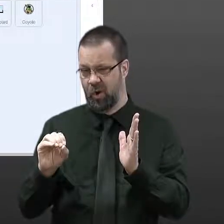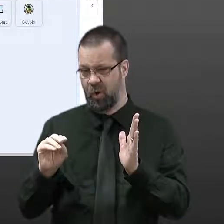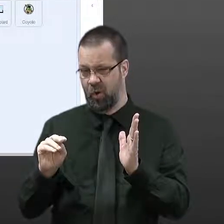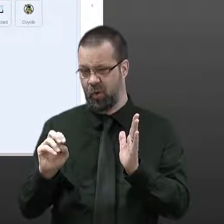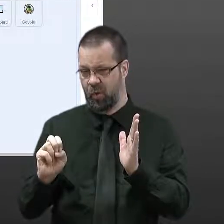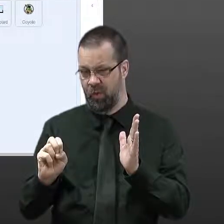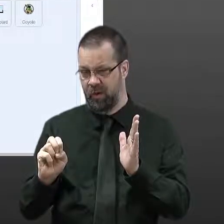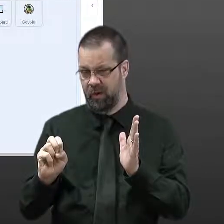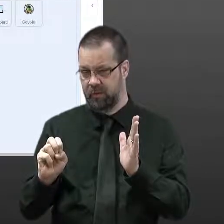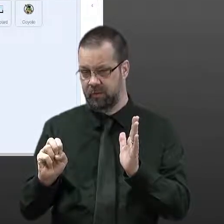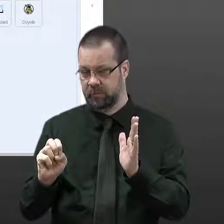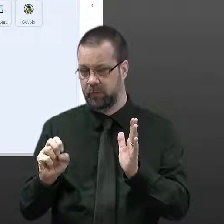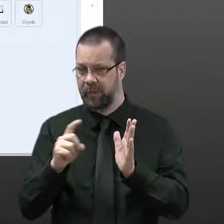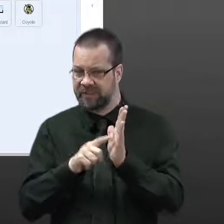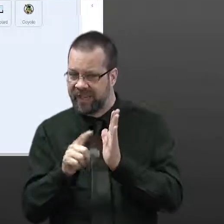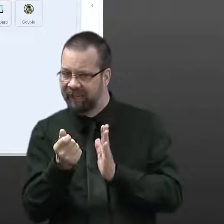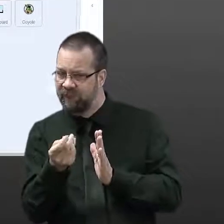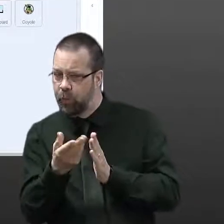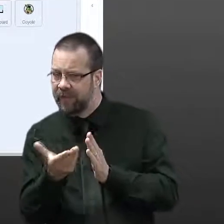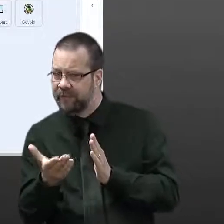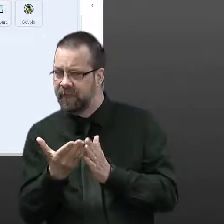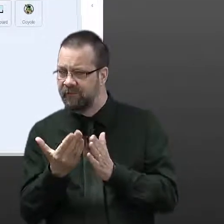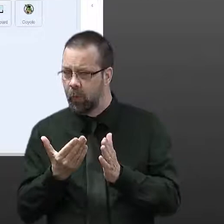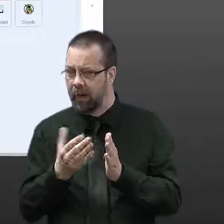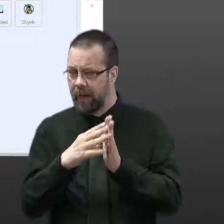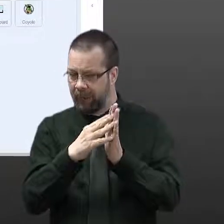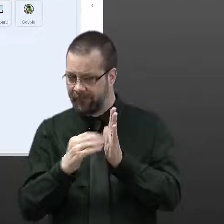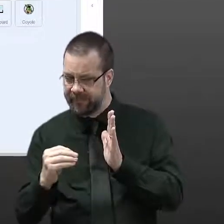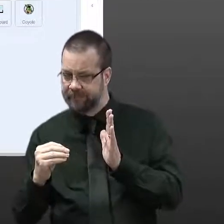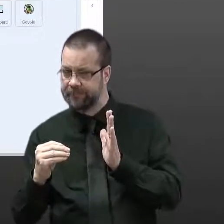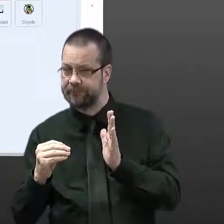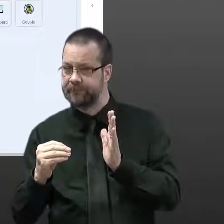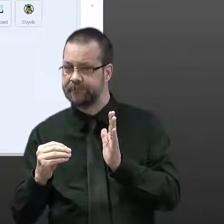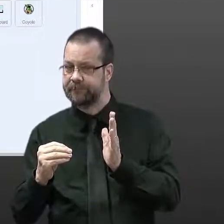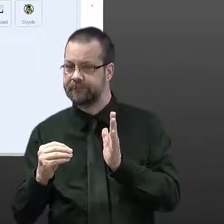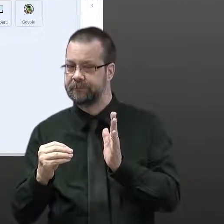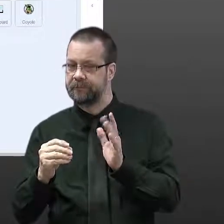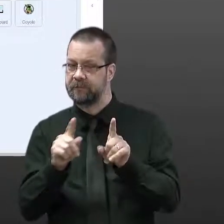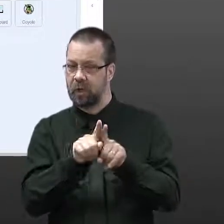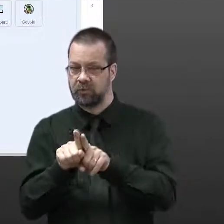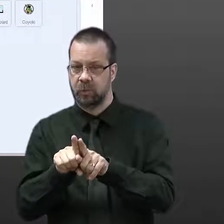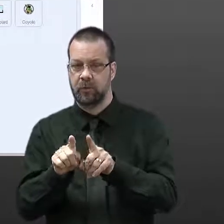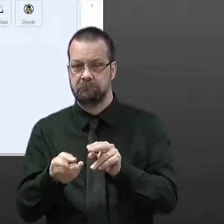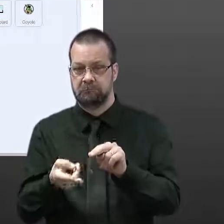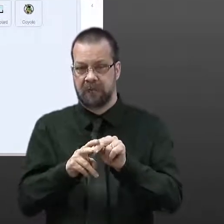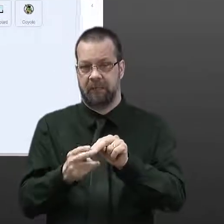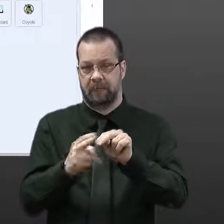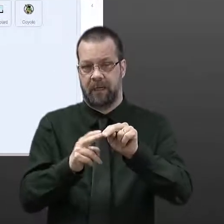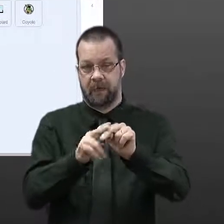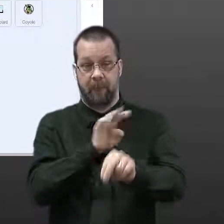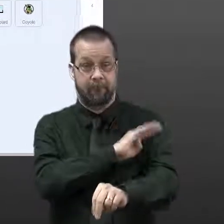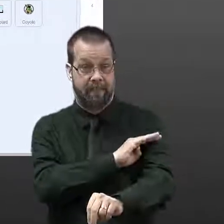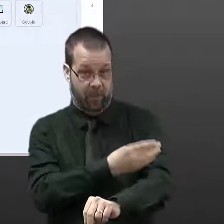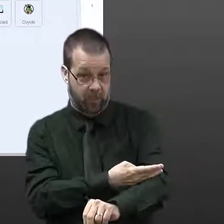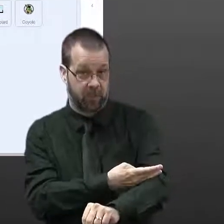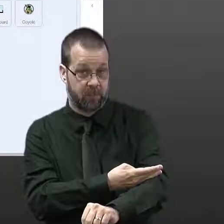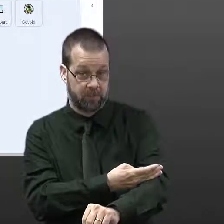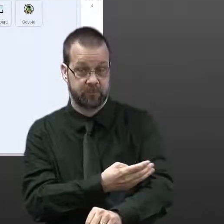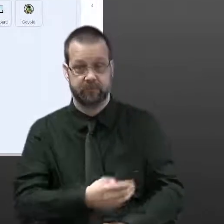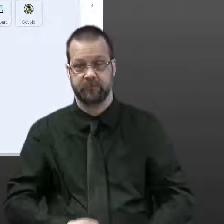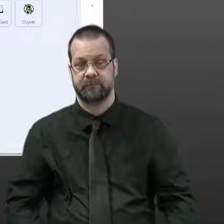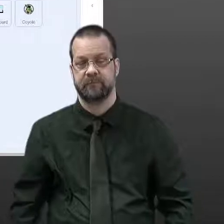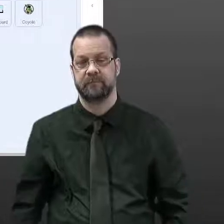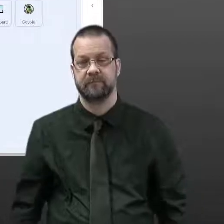of this. So we need to check a few things before we make a clone. And also we're going to be building up some